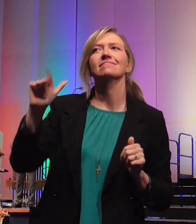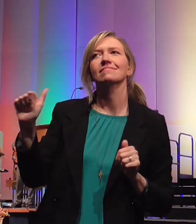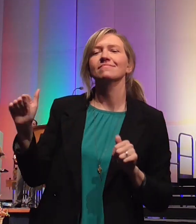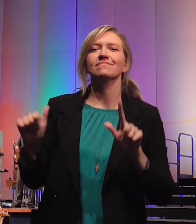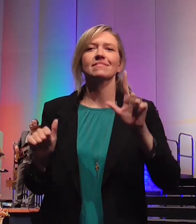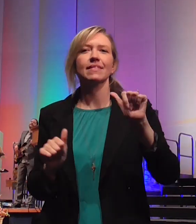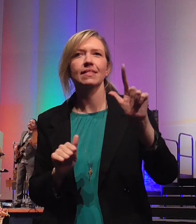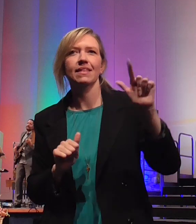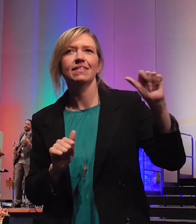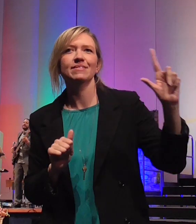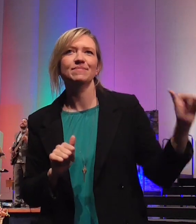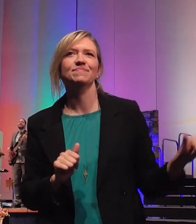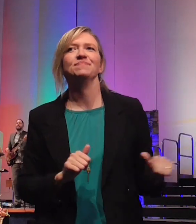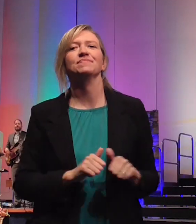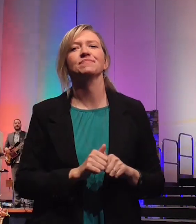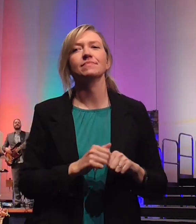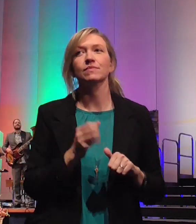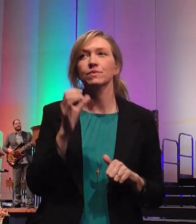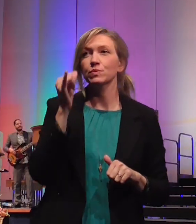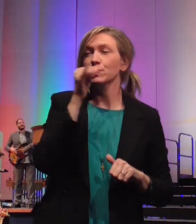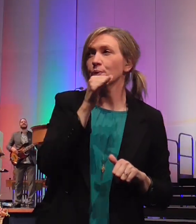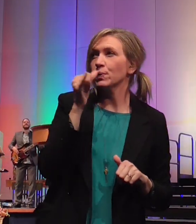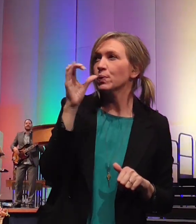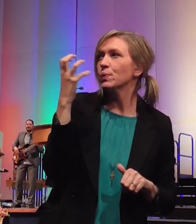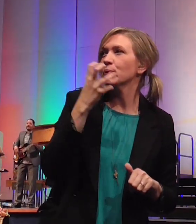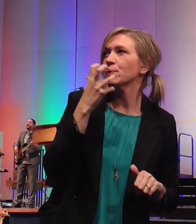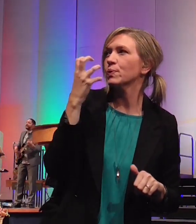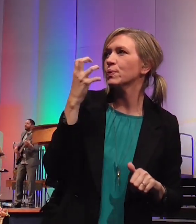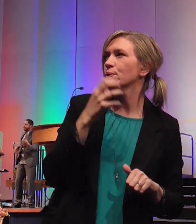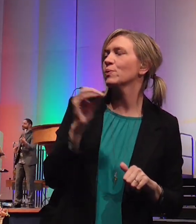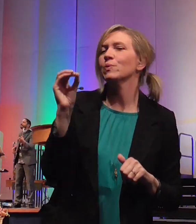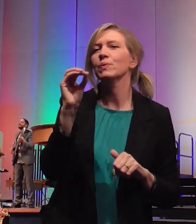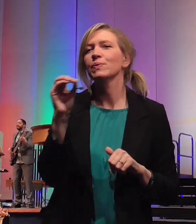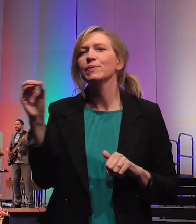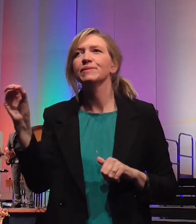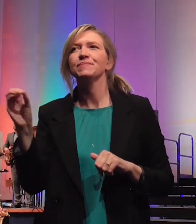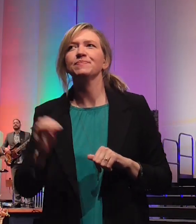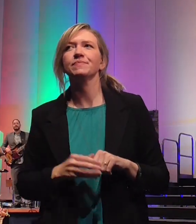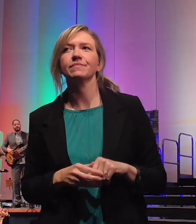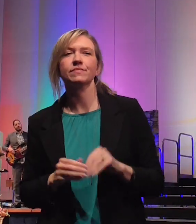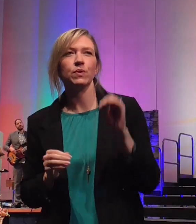la la la la la la la la, ooh,